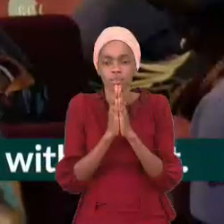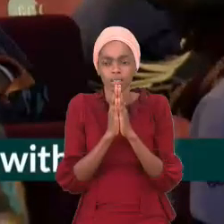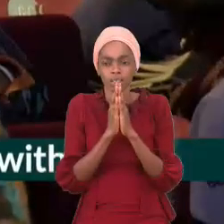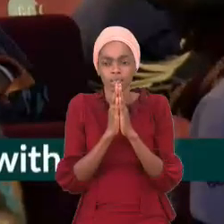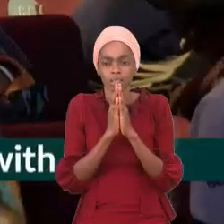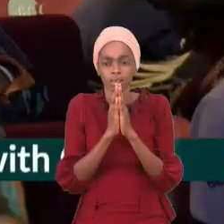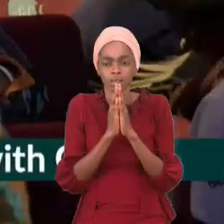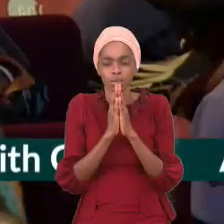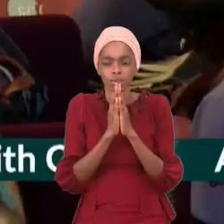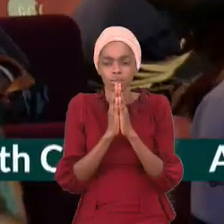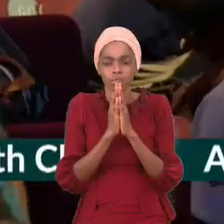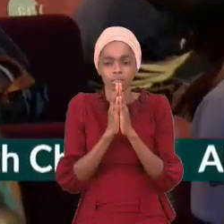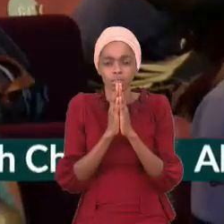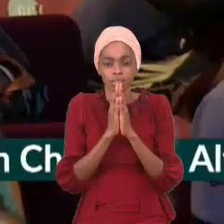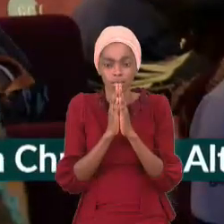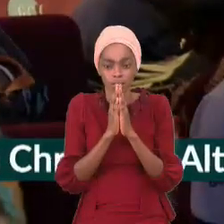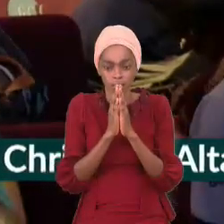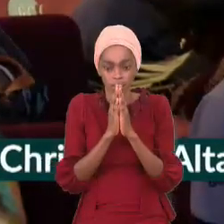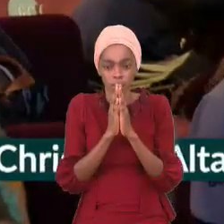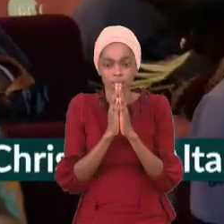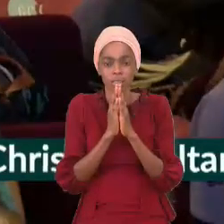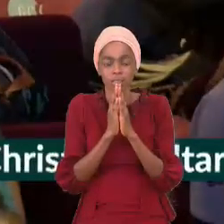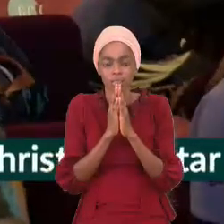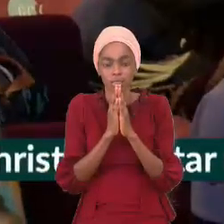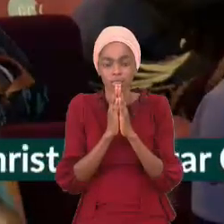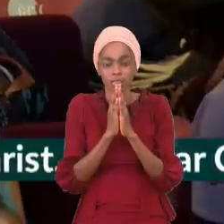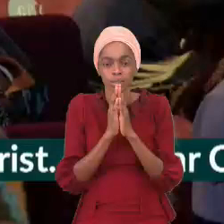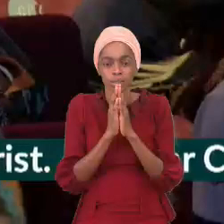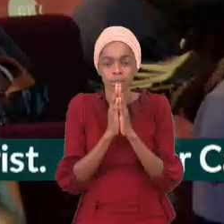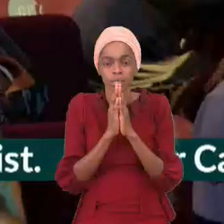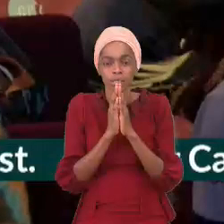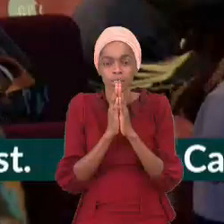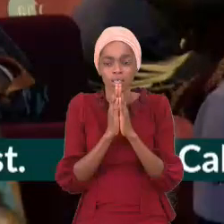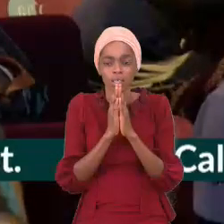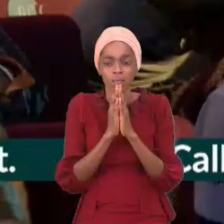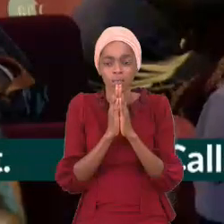To my left, any sign?